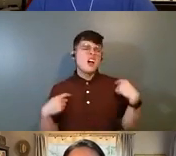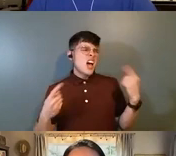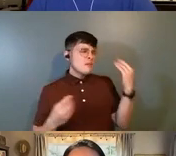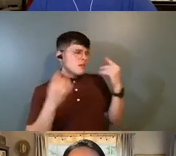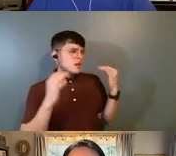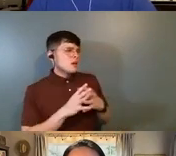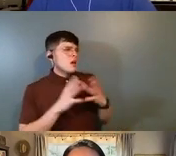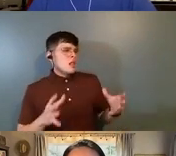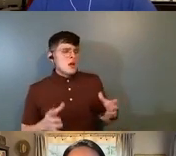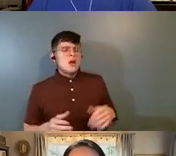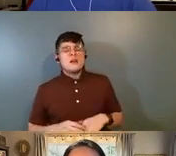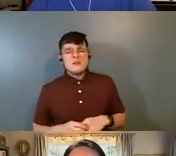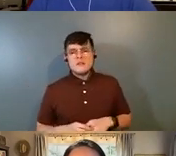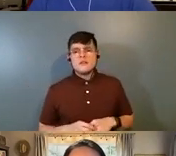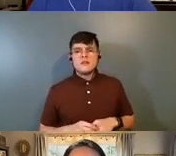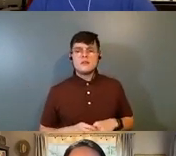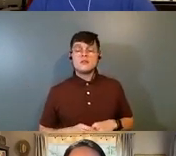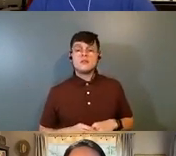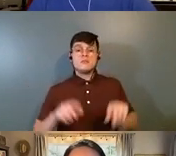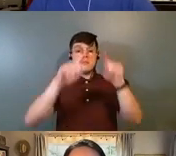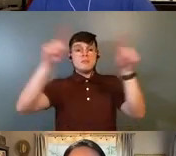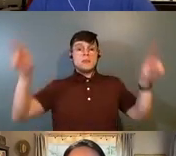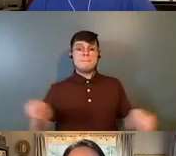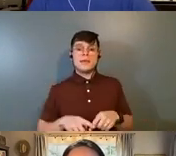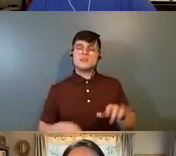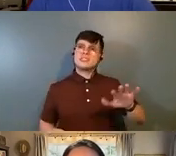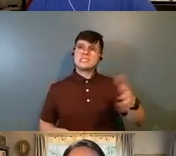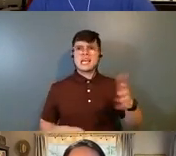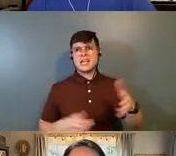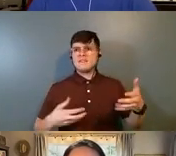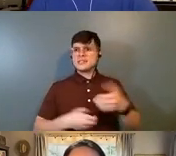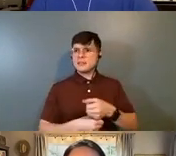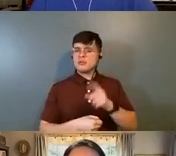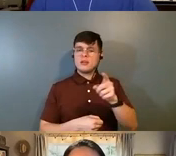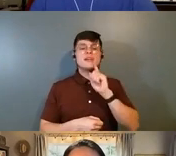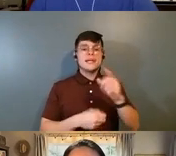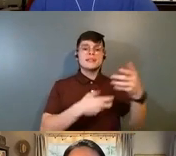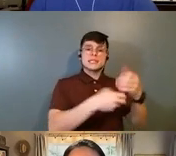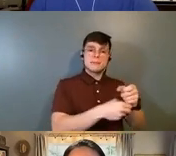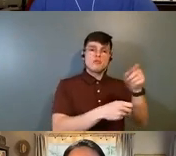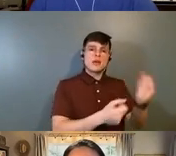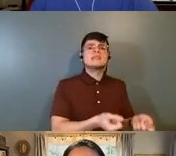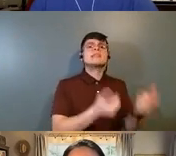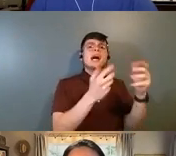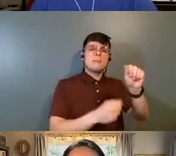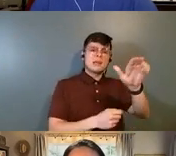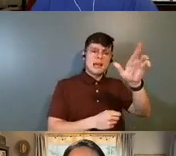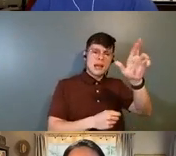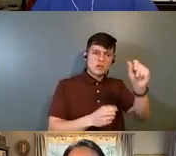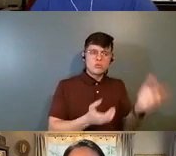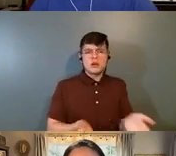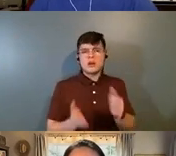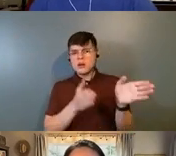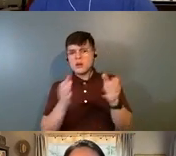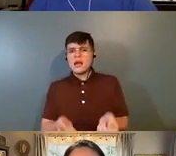the day, Joyce. Though it's like the whole page is kind of a summary, right? Because they summarize like how many Acuras, how many Alfa